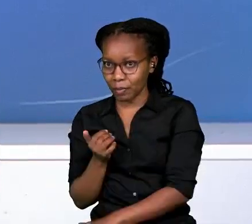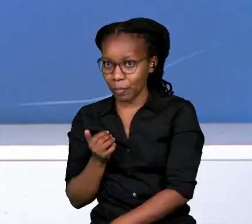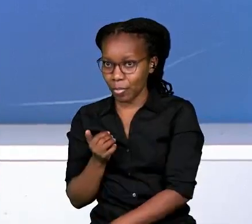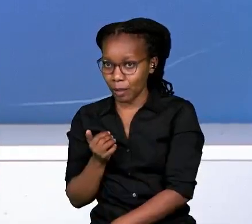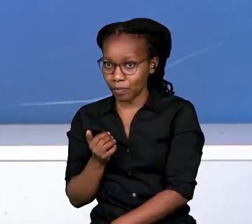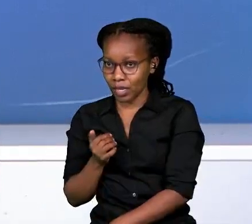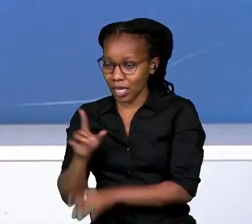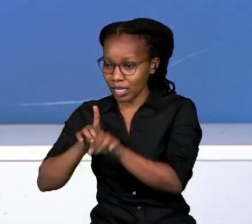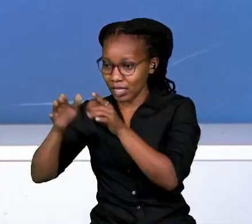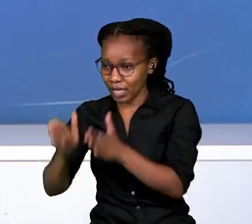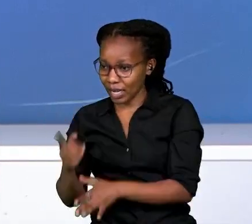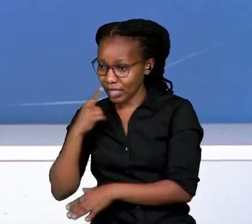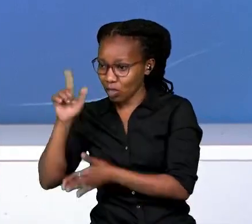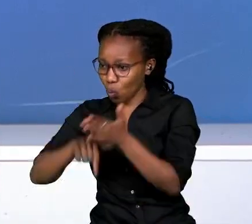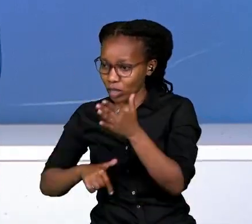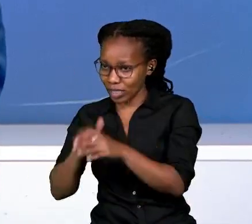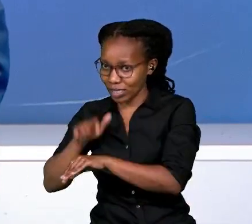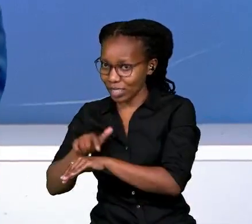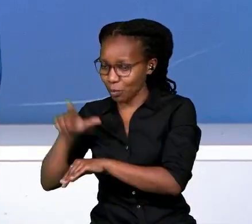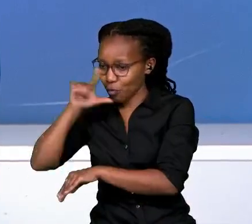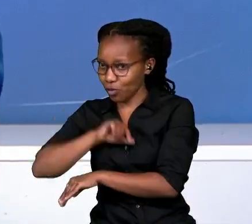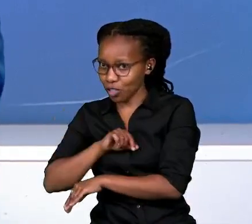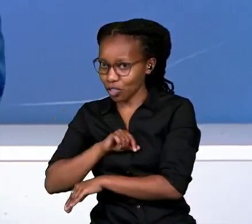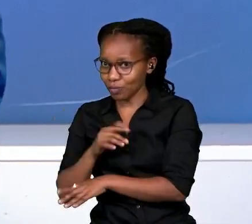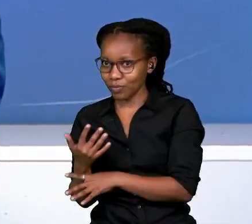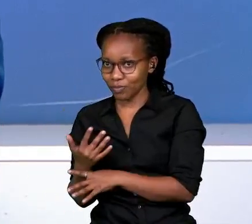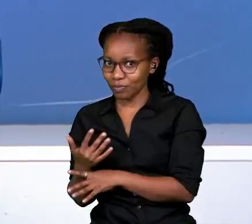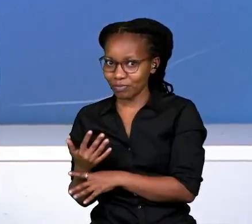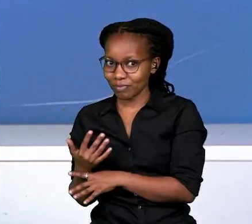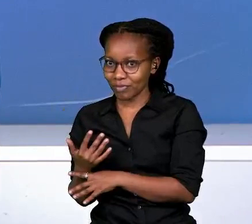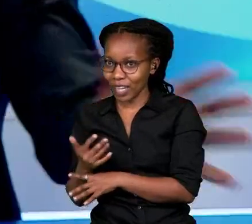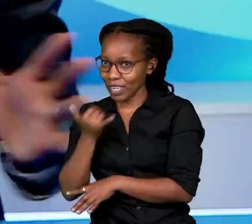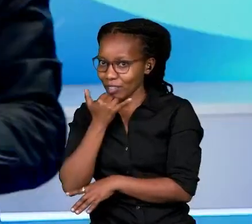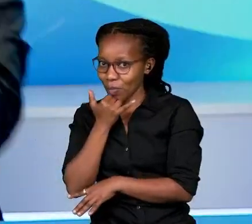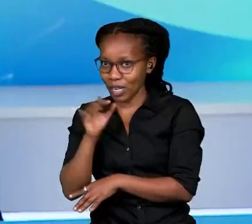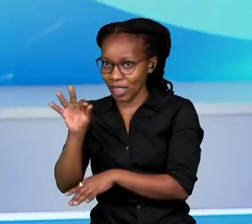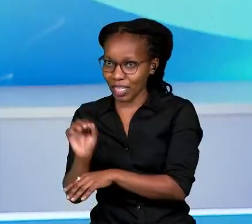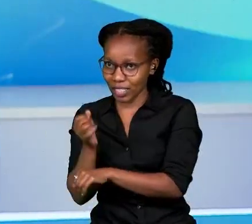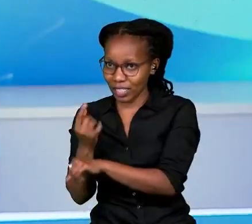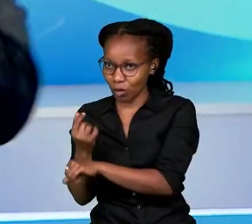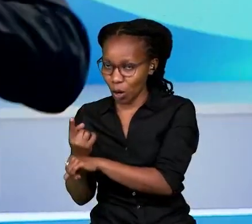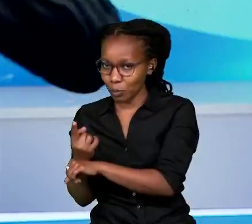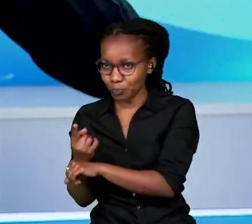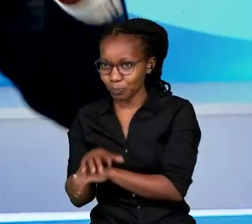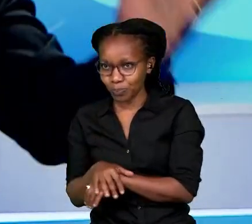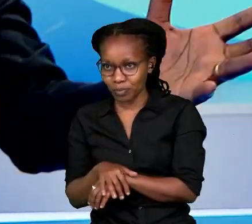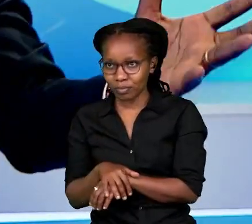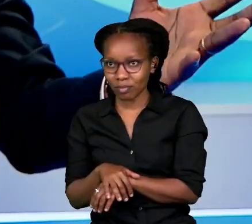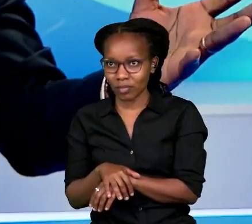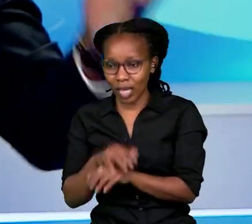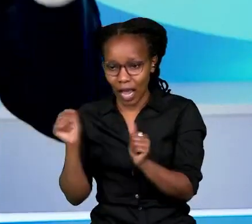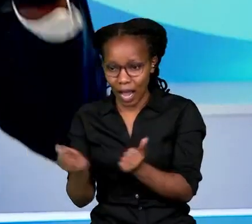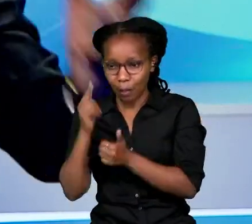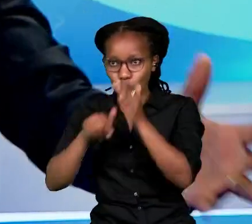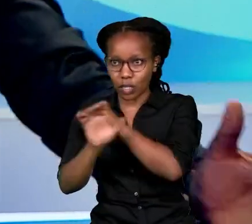just cut because my director is telling me that atanikata on air and itakuwa madharau. In 30 seconds. What are we seeing in this